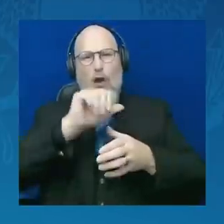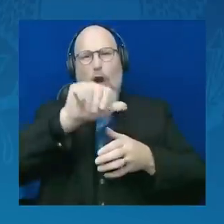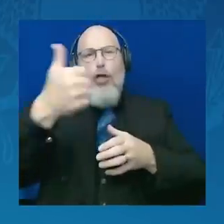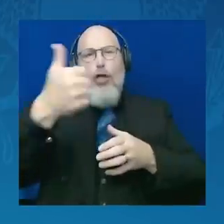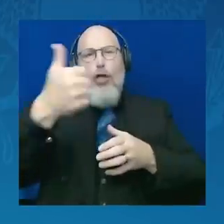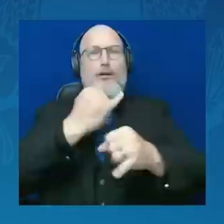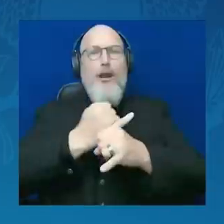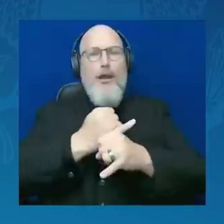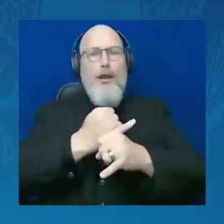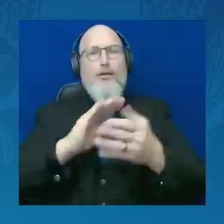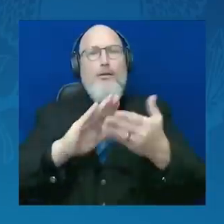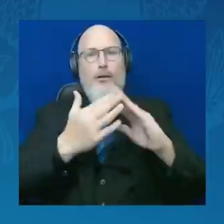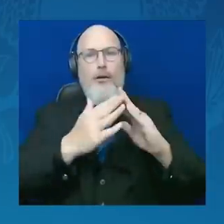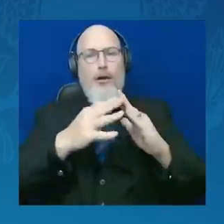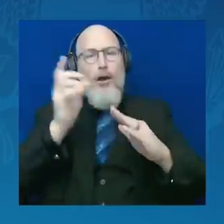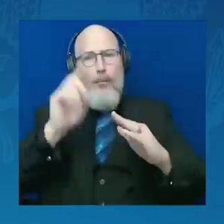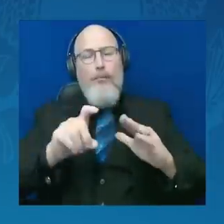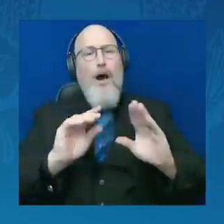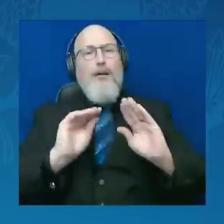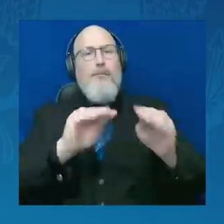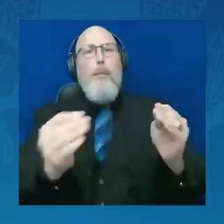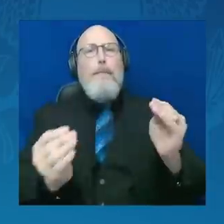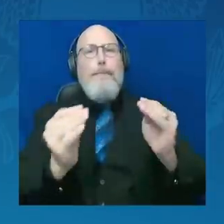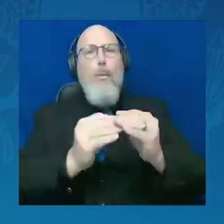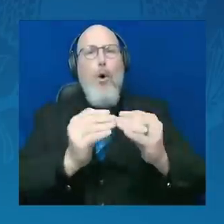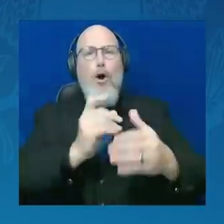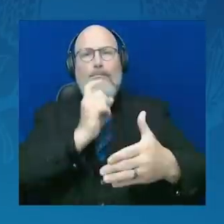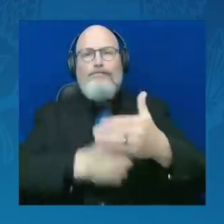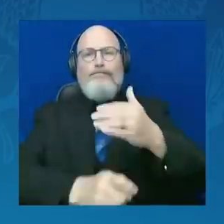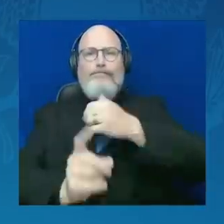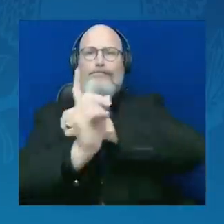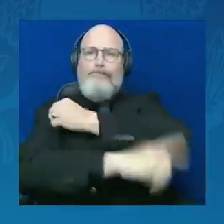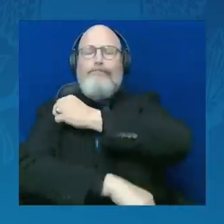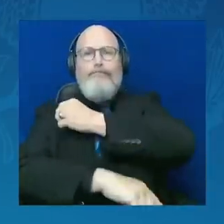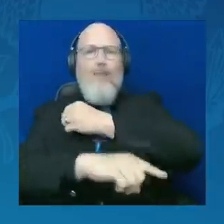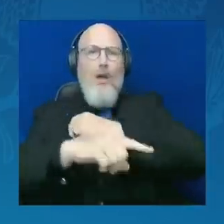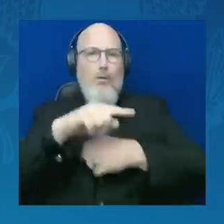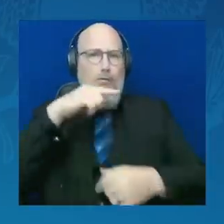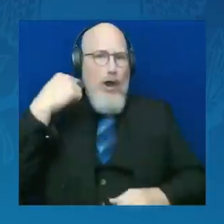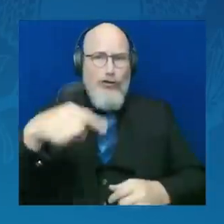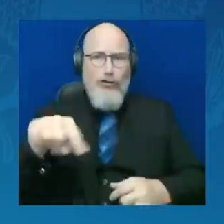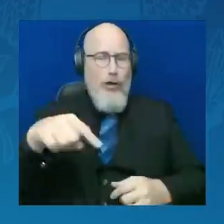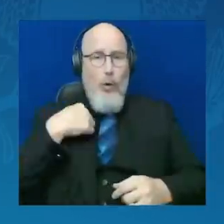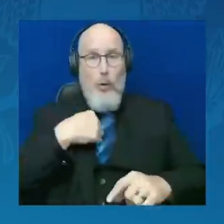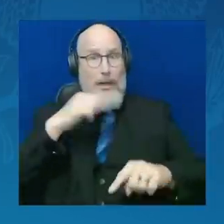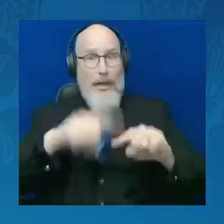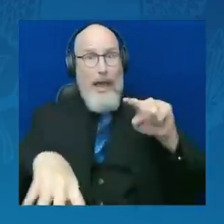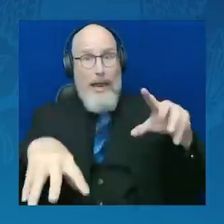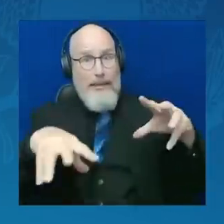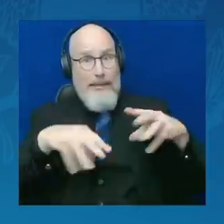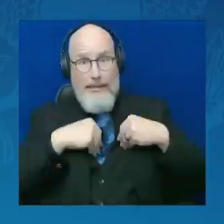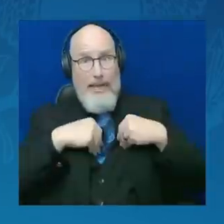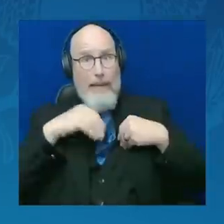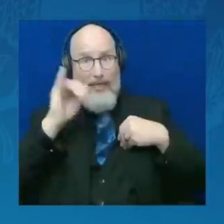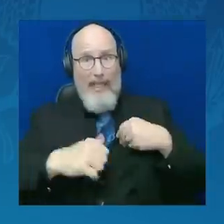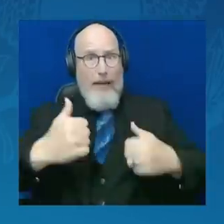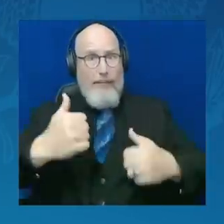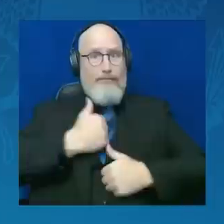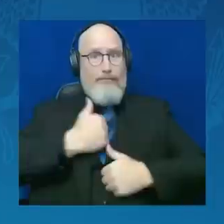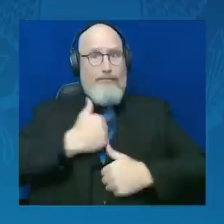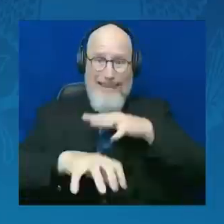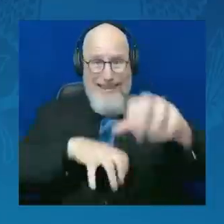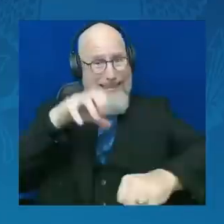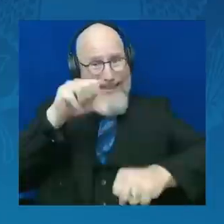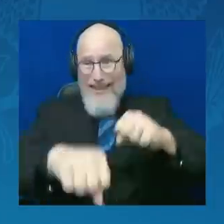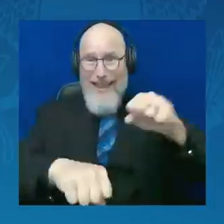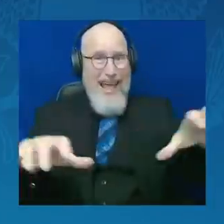on Russia. We cannot accept such military activities which bear the characteristics or the